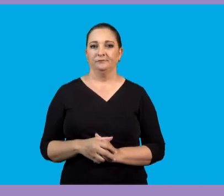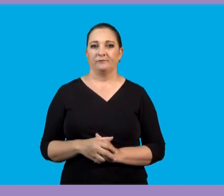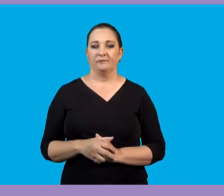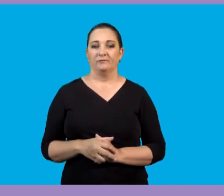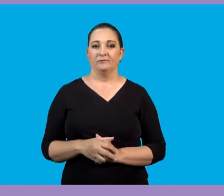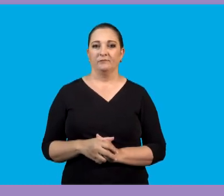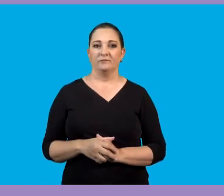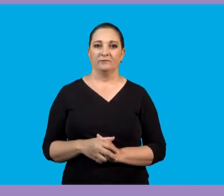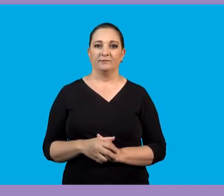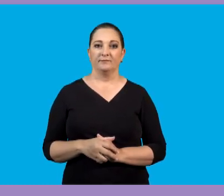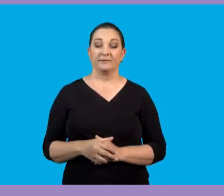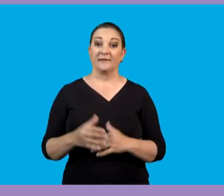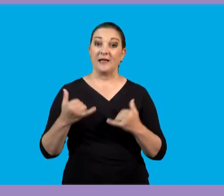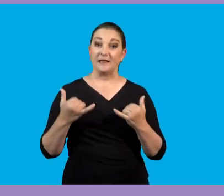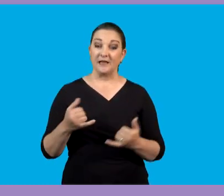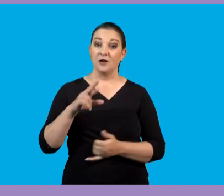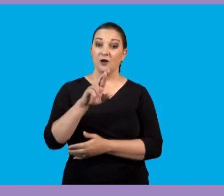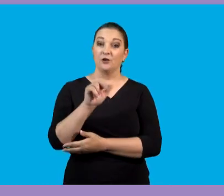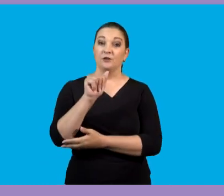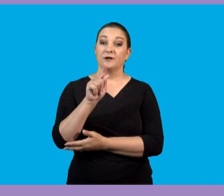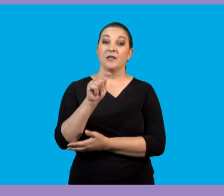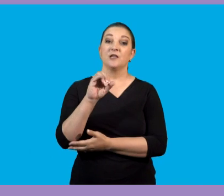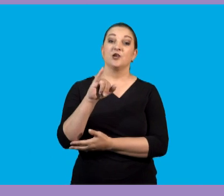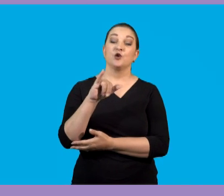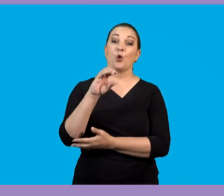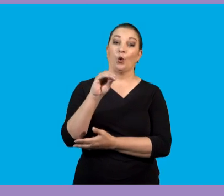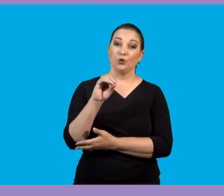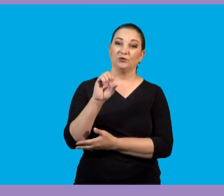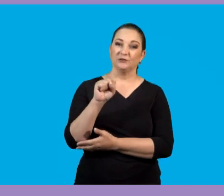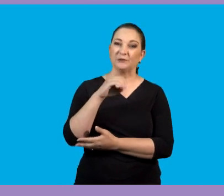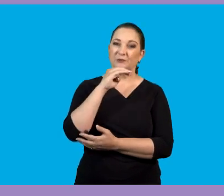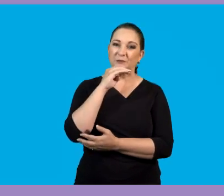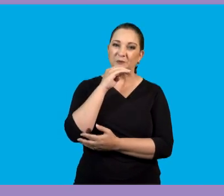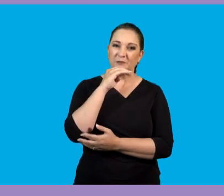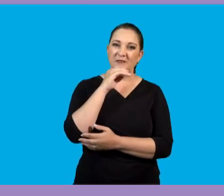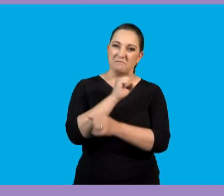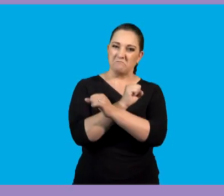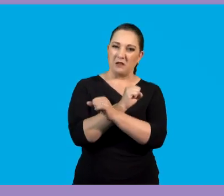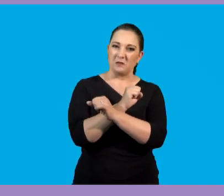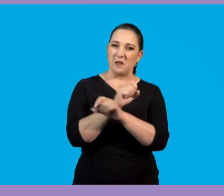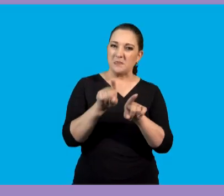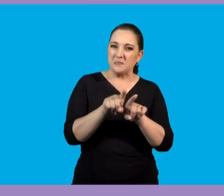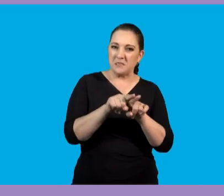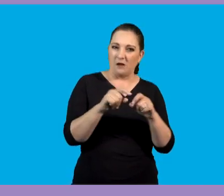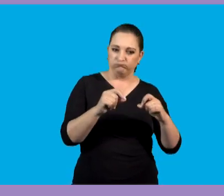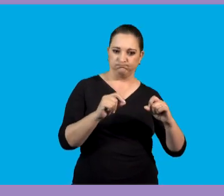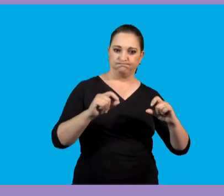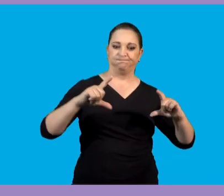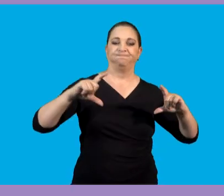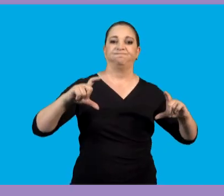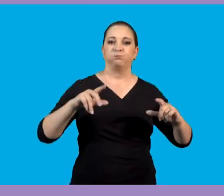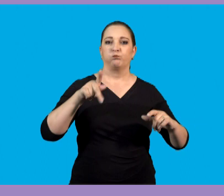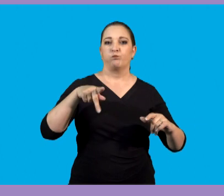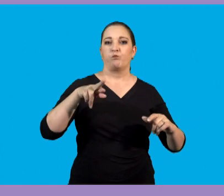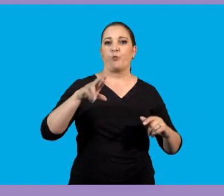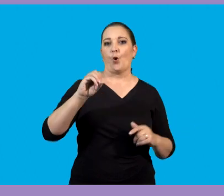we show that the ratios of the corresponding side are in proportion? Let's take these two sides that we just looked